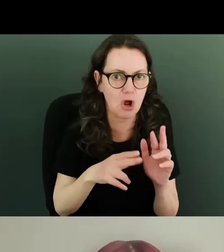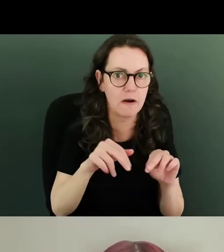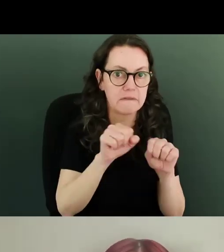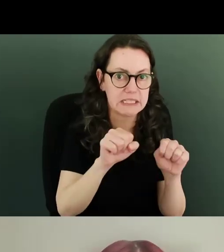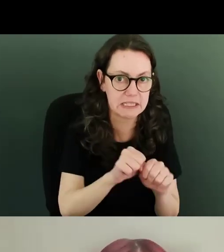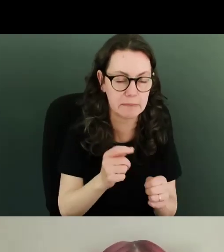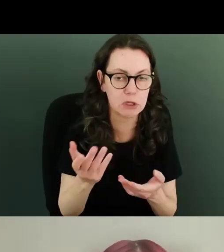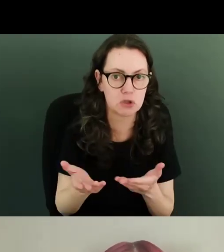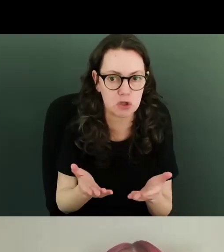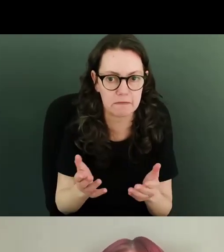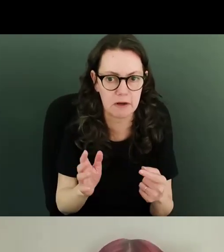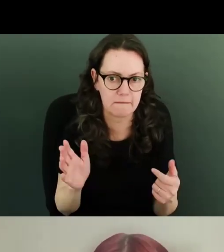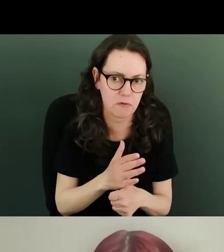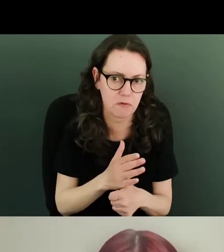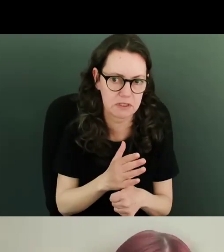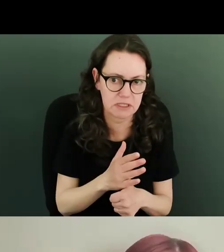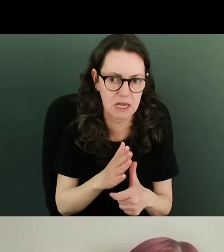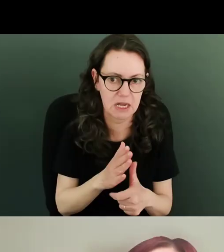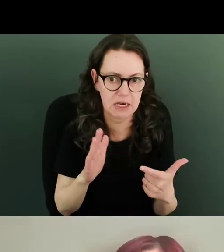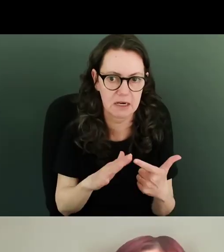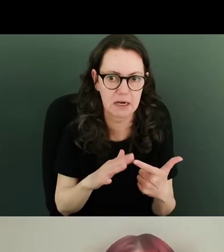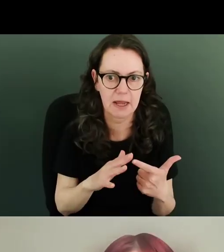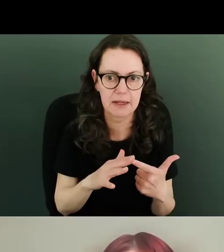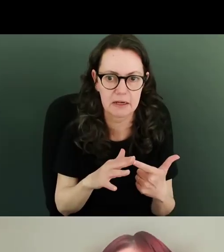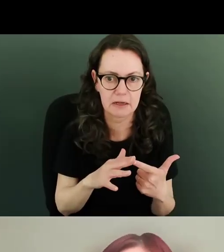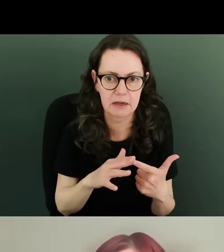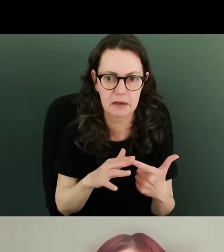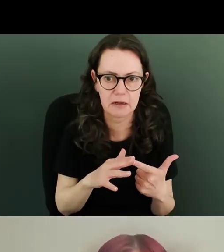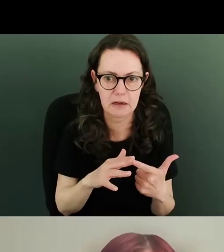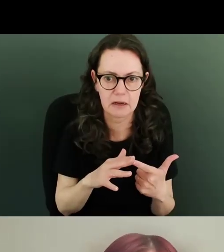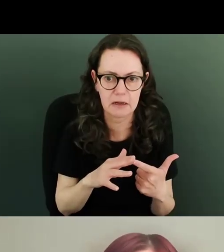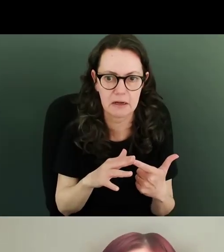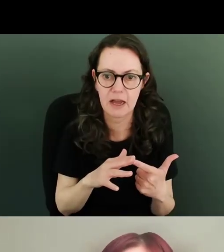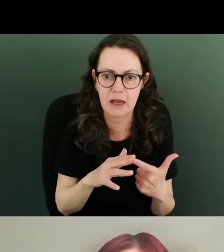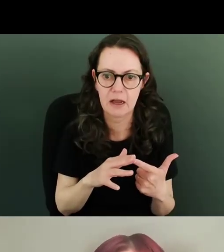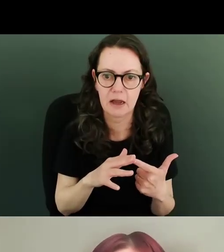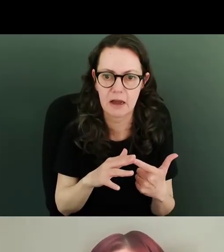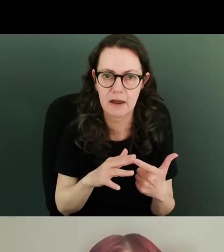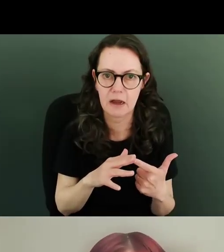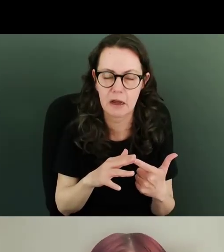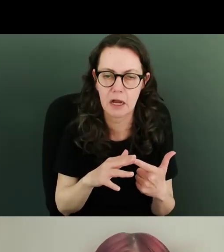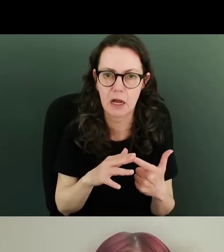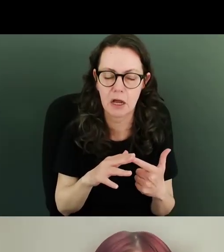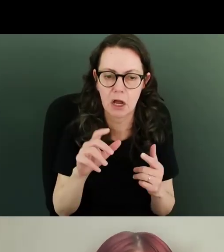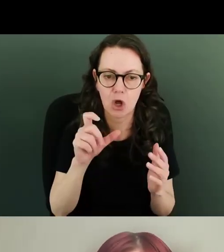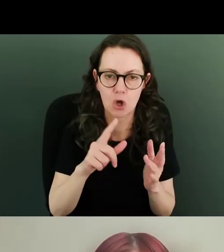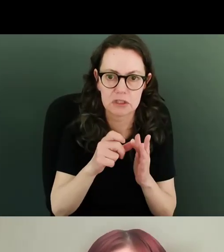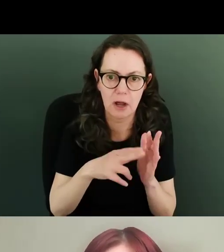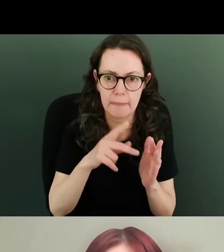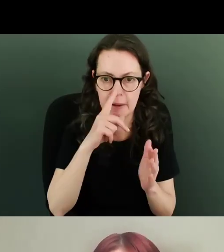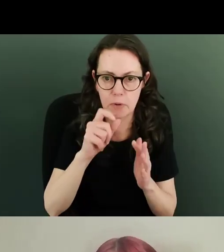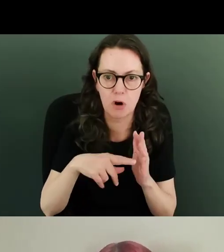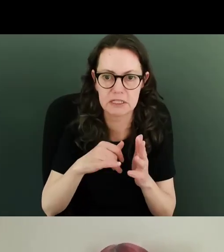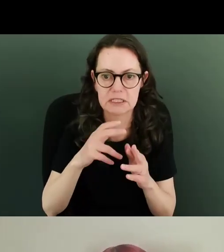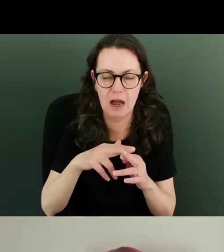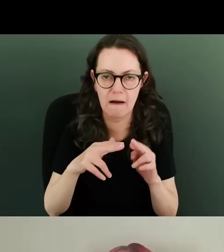systems and services. So I think firstly that's really important. And then secondly, I would say I think other co-designers and project staff would be